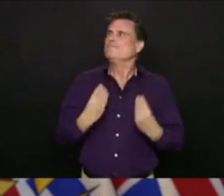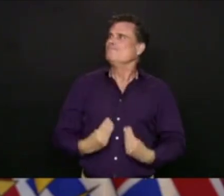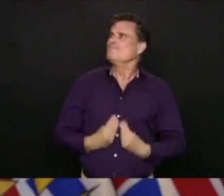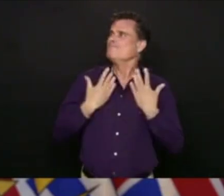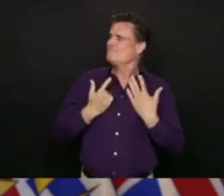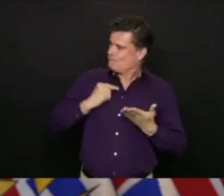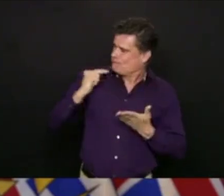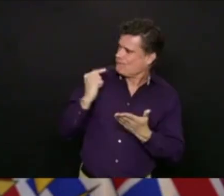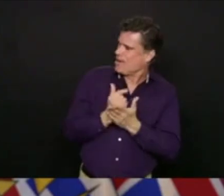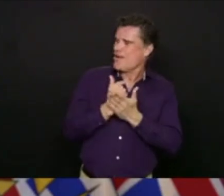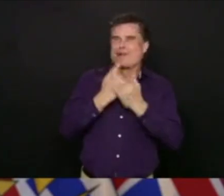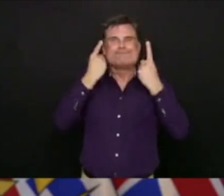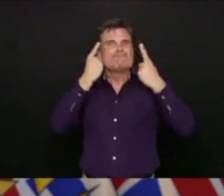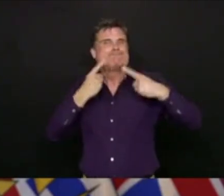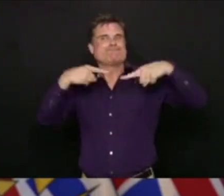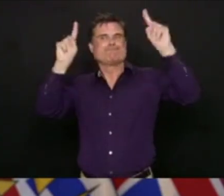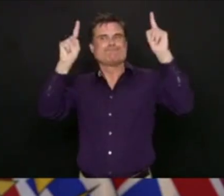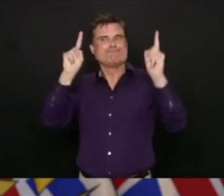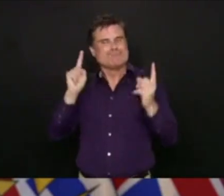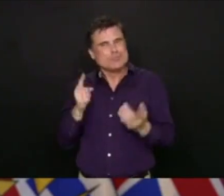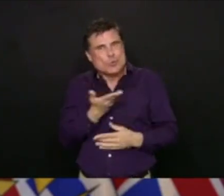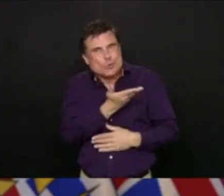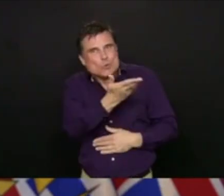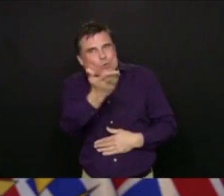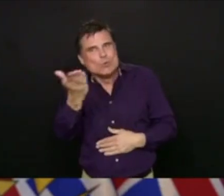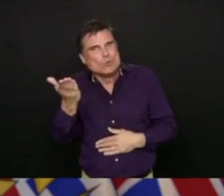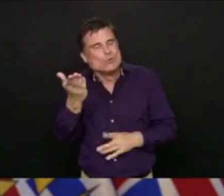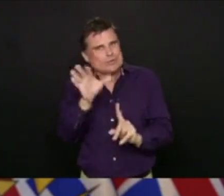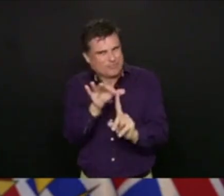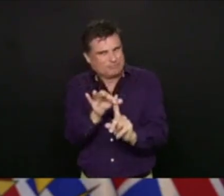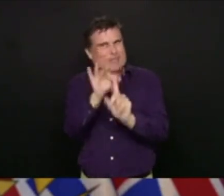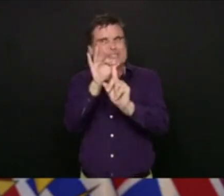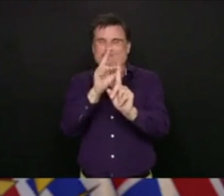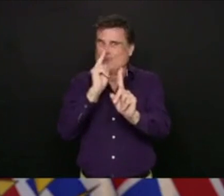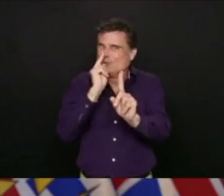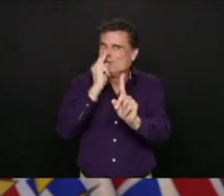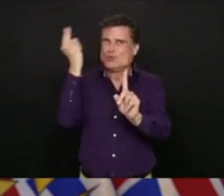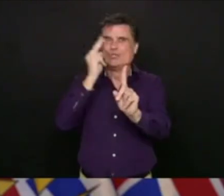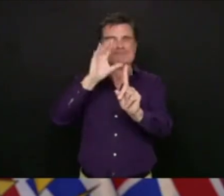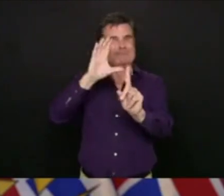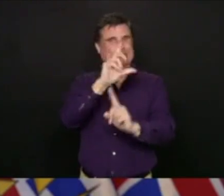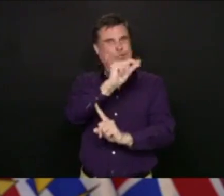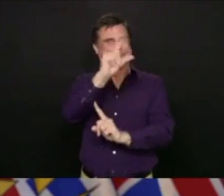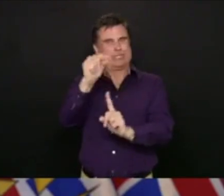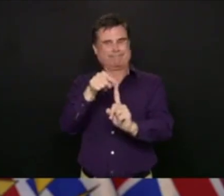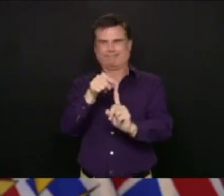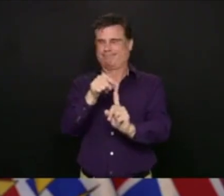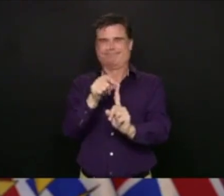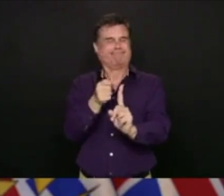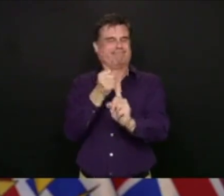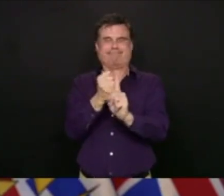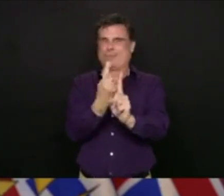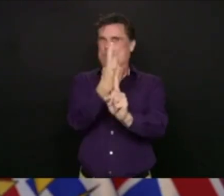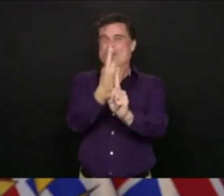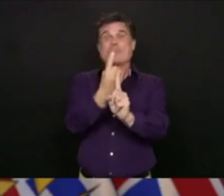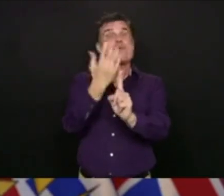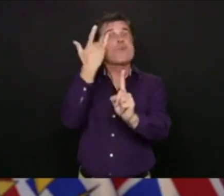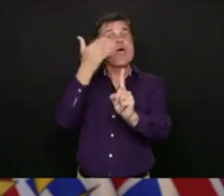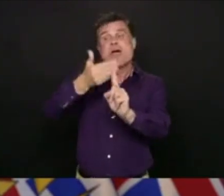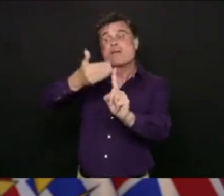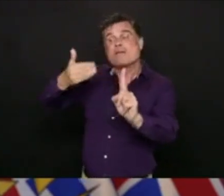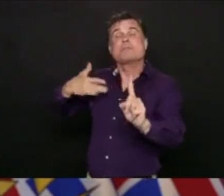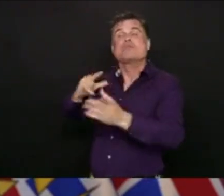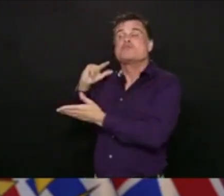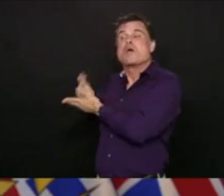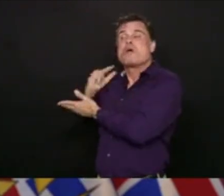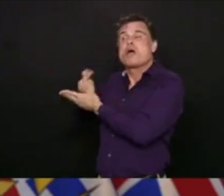graduating class. It's been over 100 years since we've had an event like this pandemic. Few of us have ever known or